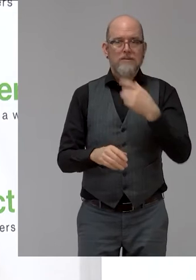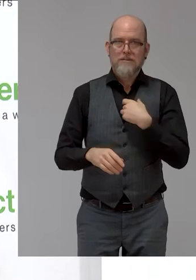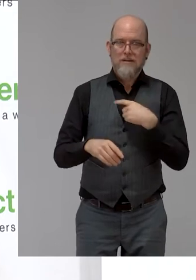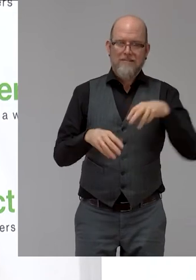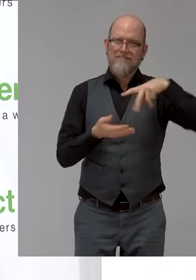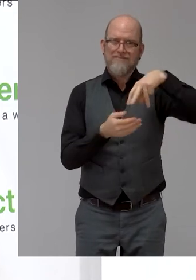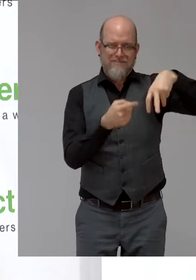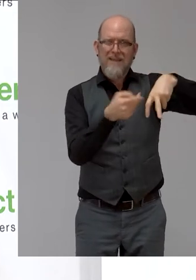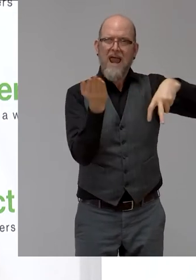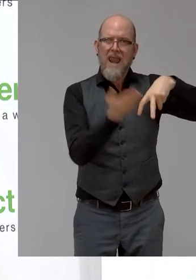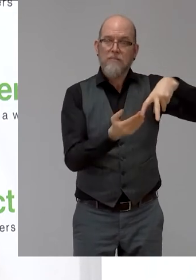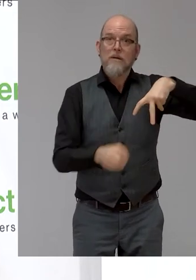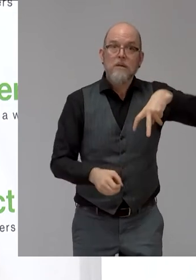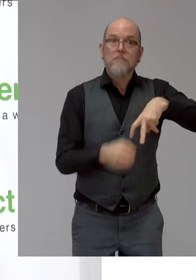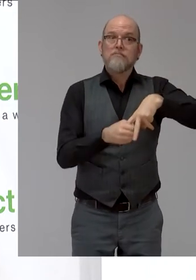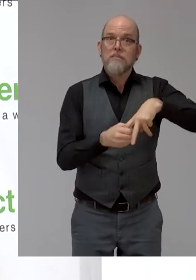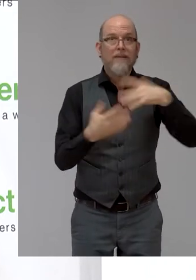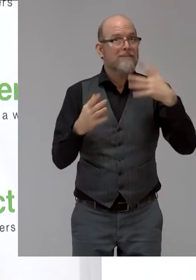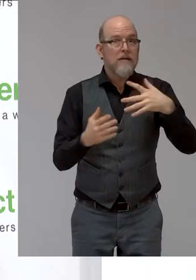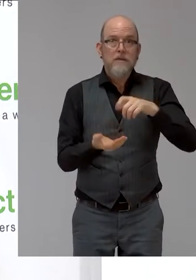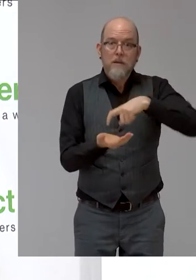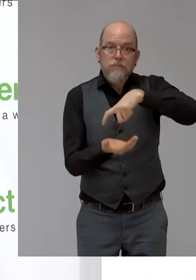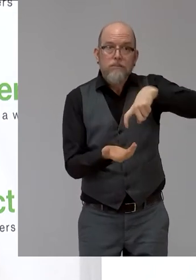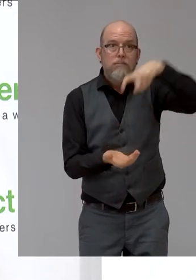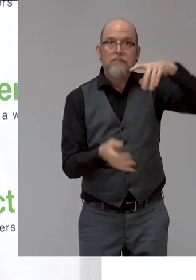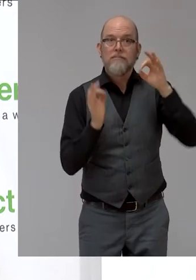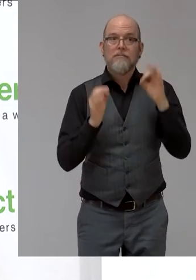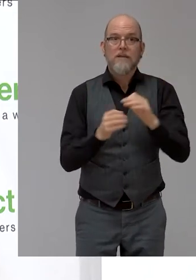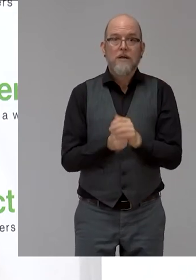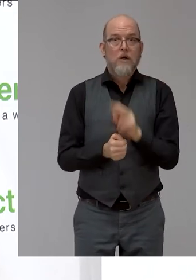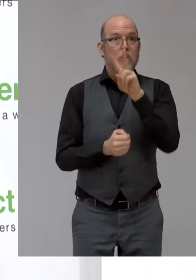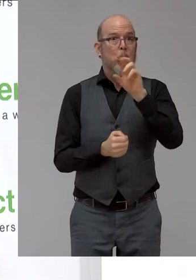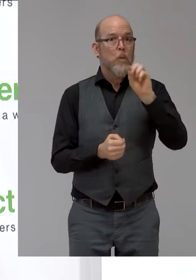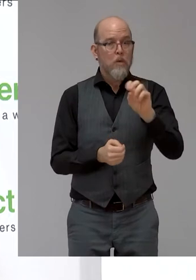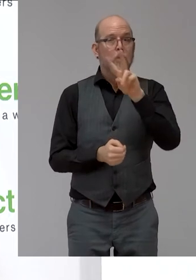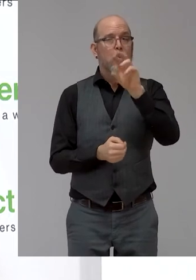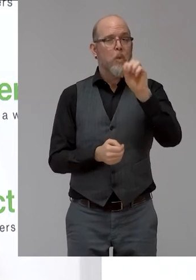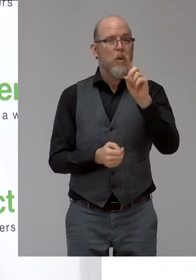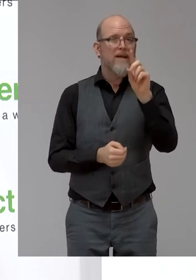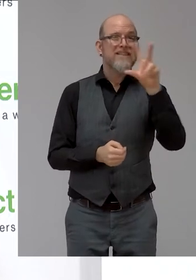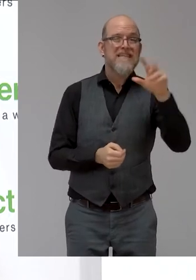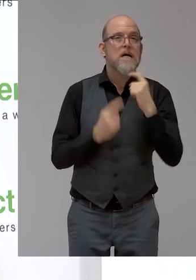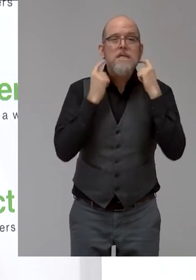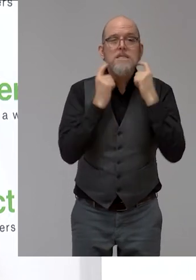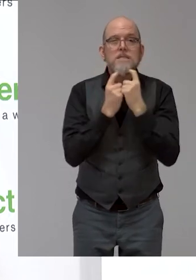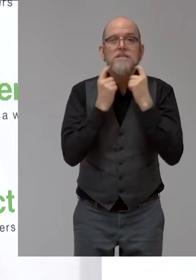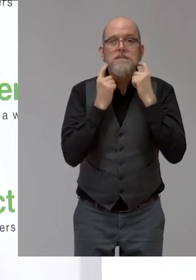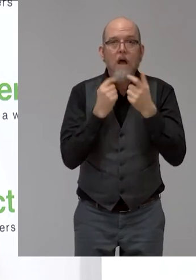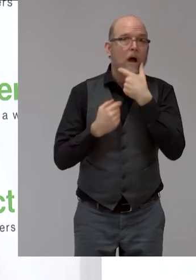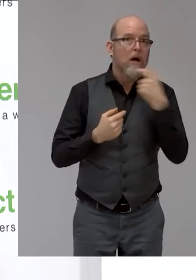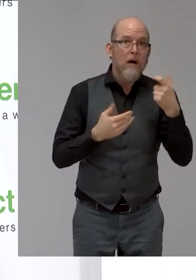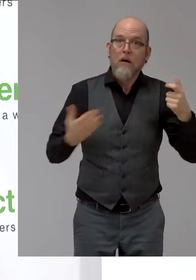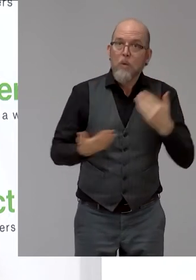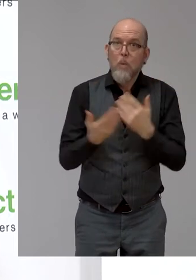In 2012, the first jaw prosthesis is 3D printed and transplanted. In 2011,